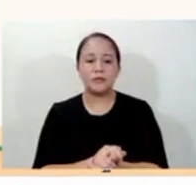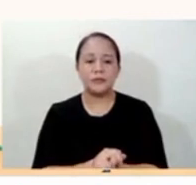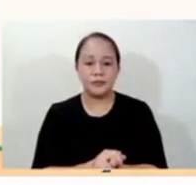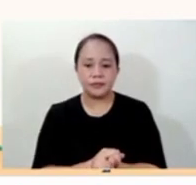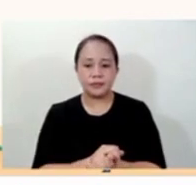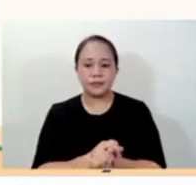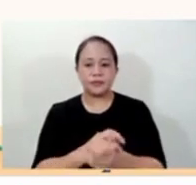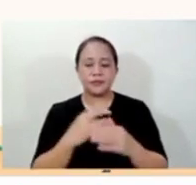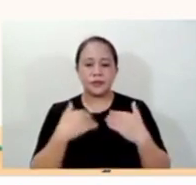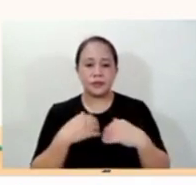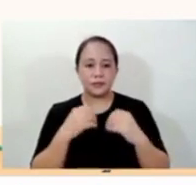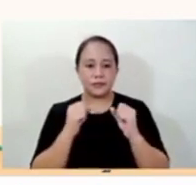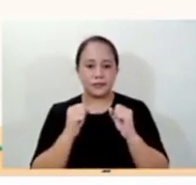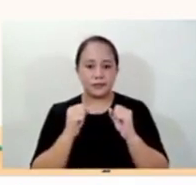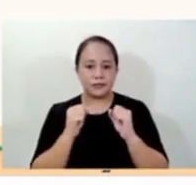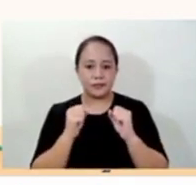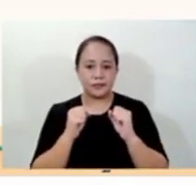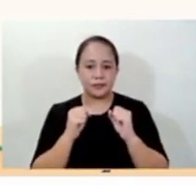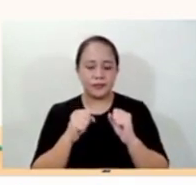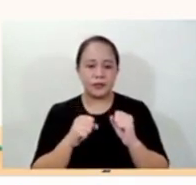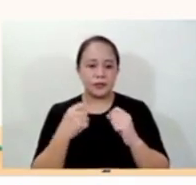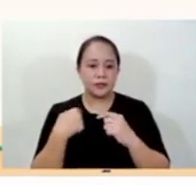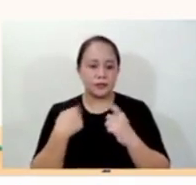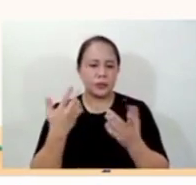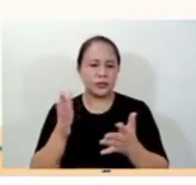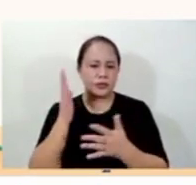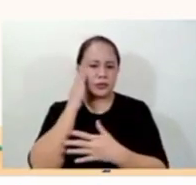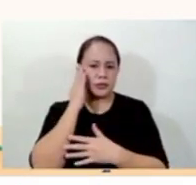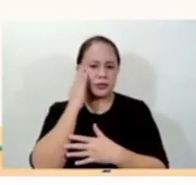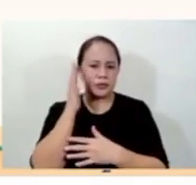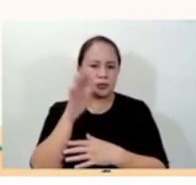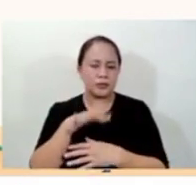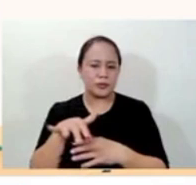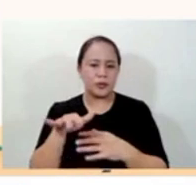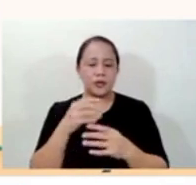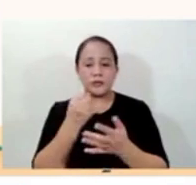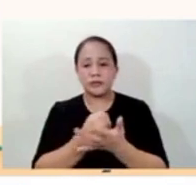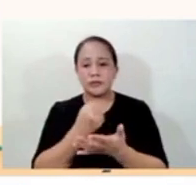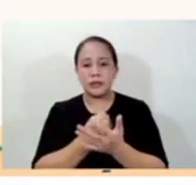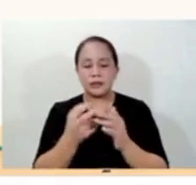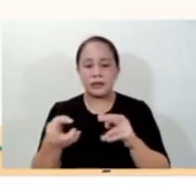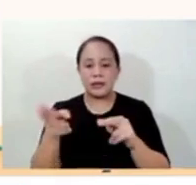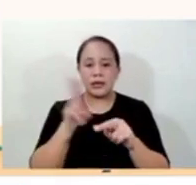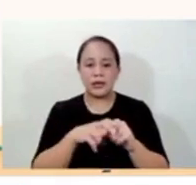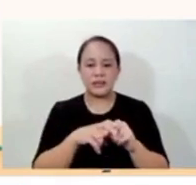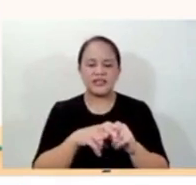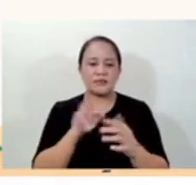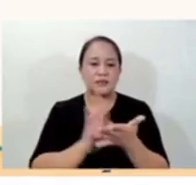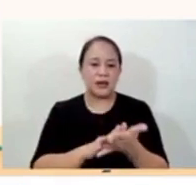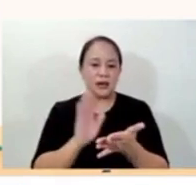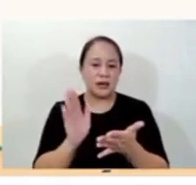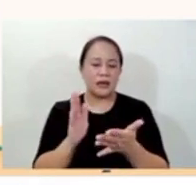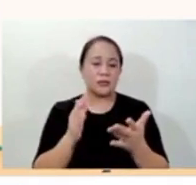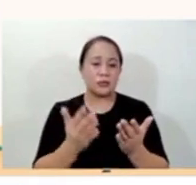schools. On being fiscally more viable, it has been known to us that an